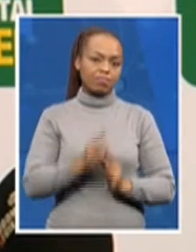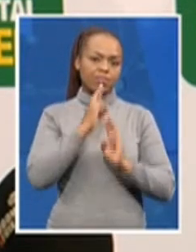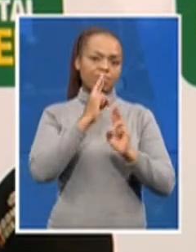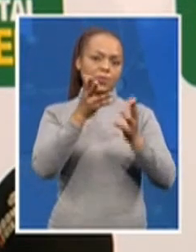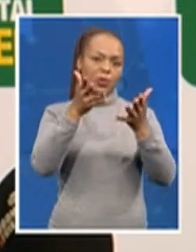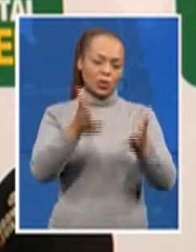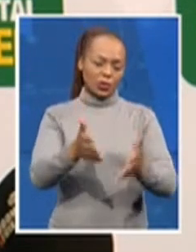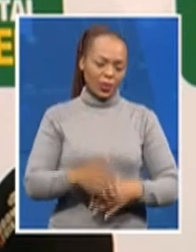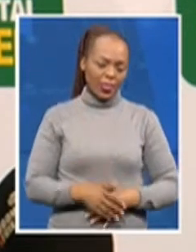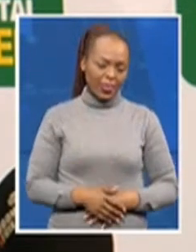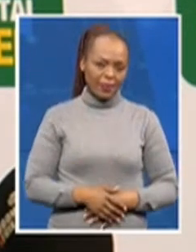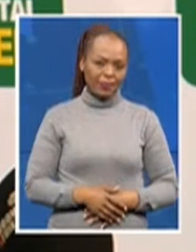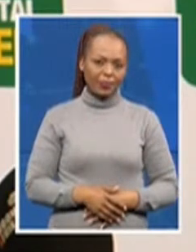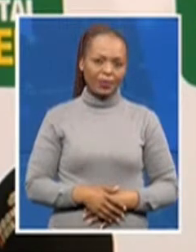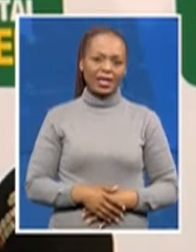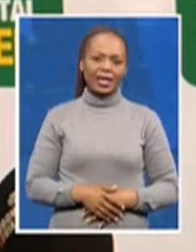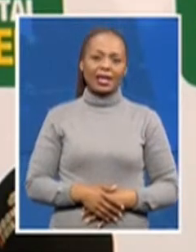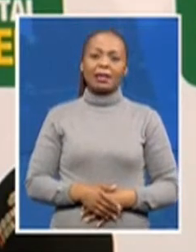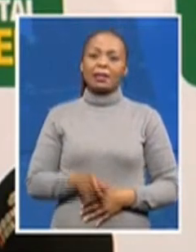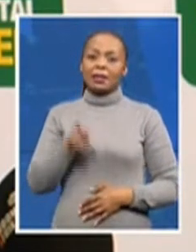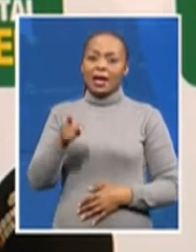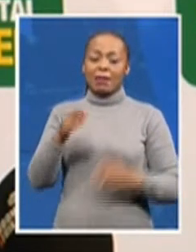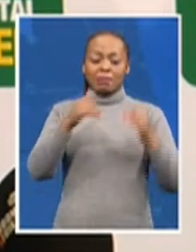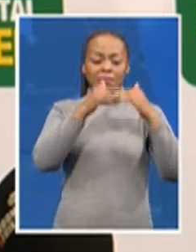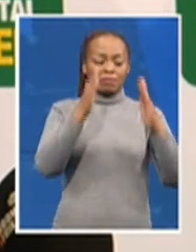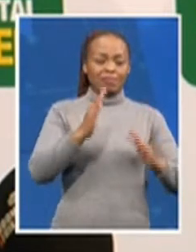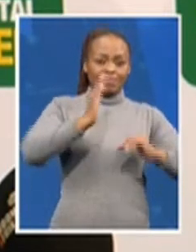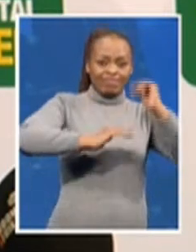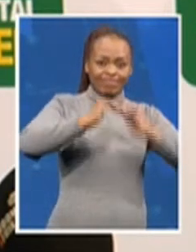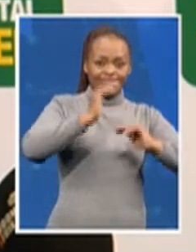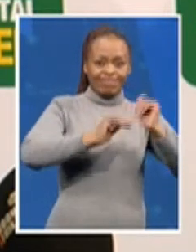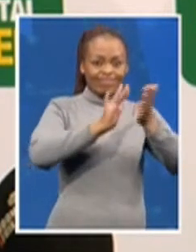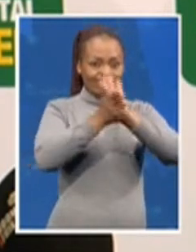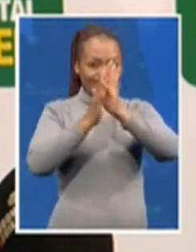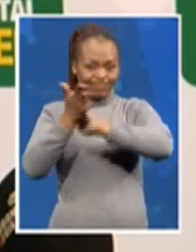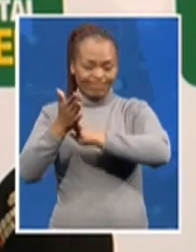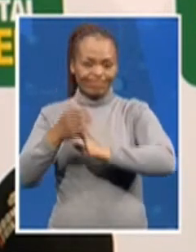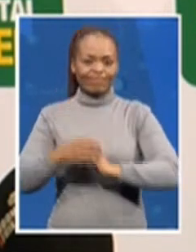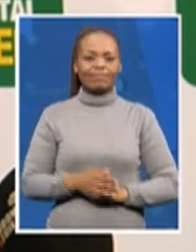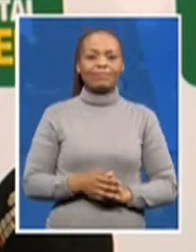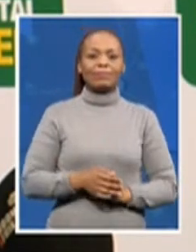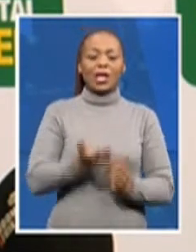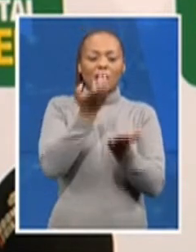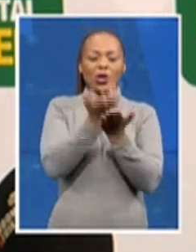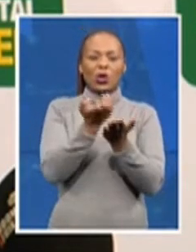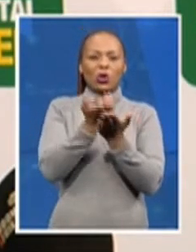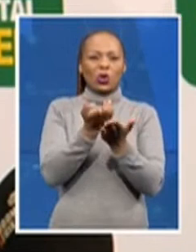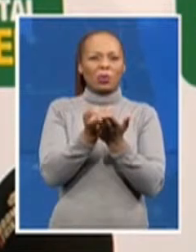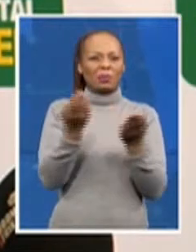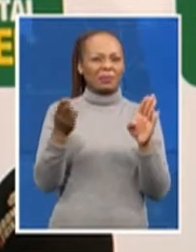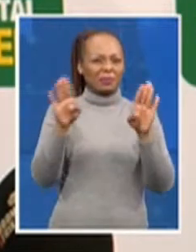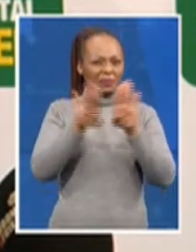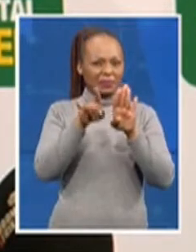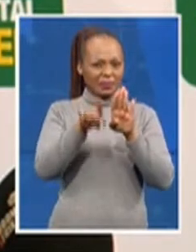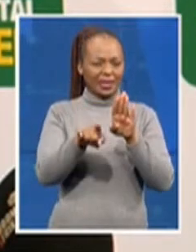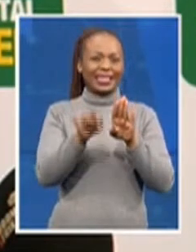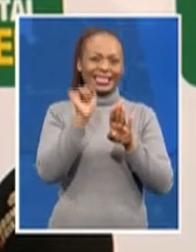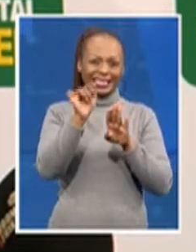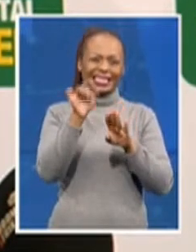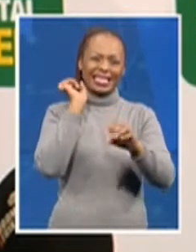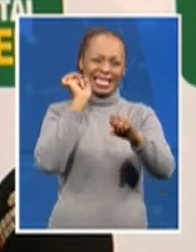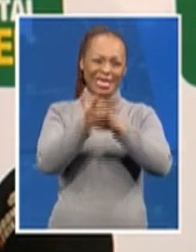property, the shutdown of the economic activity has badly affected the overall economic